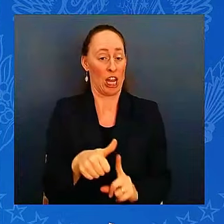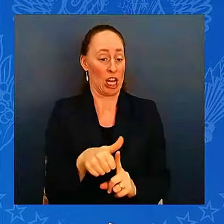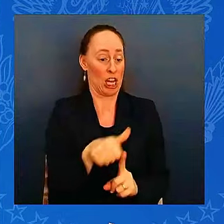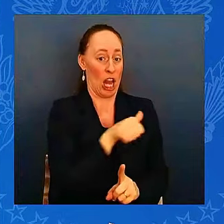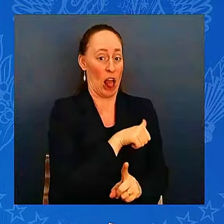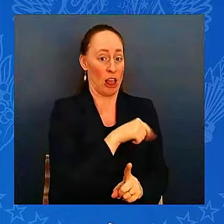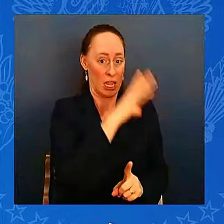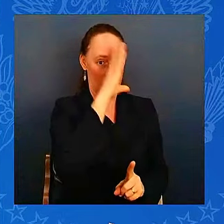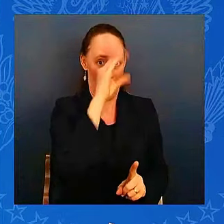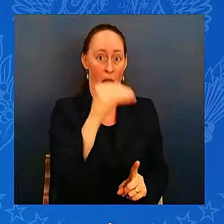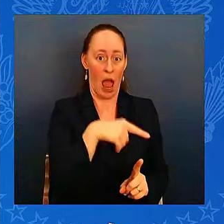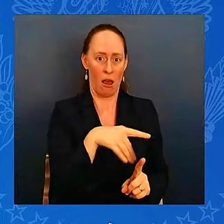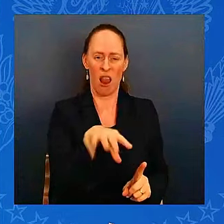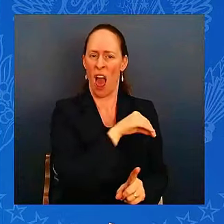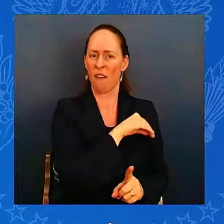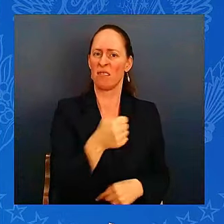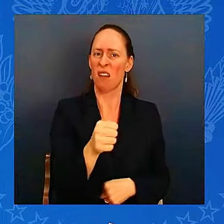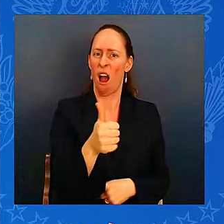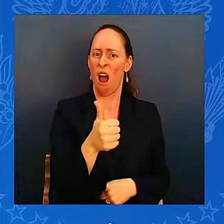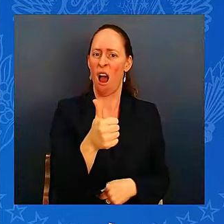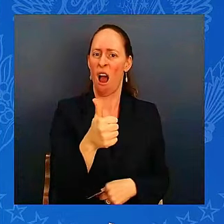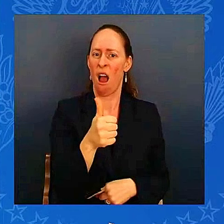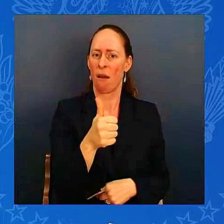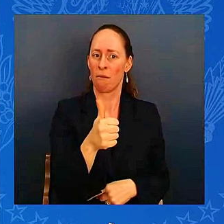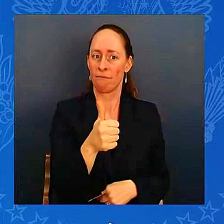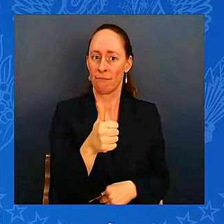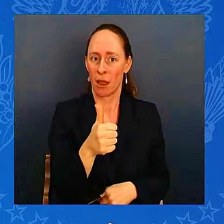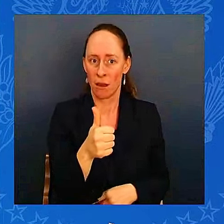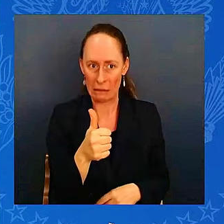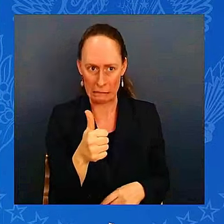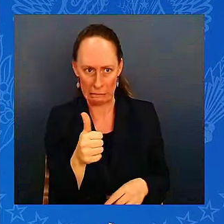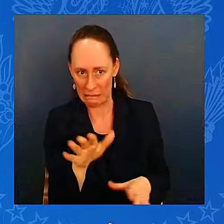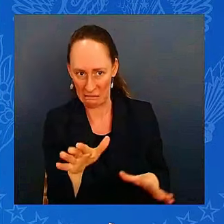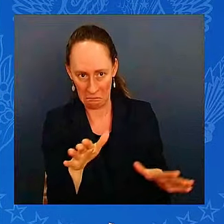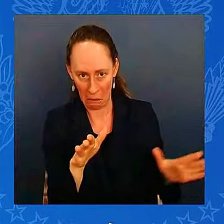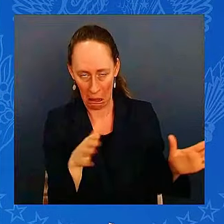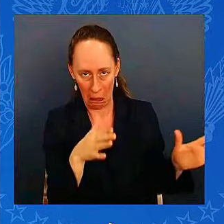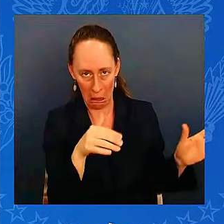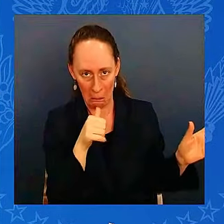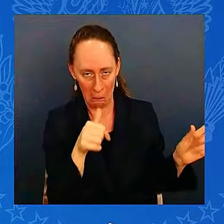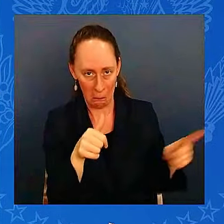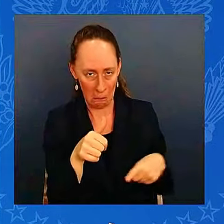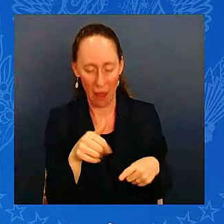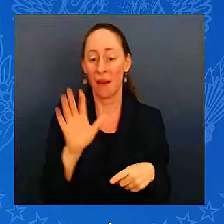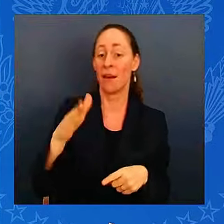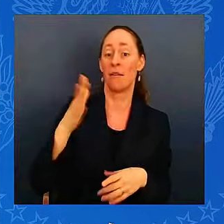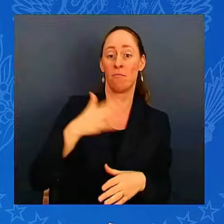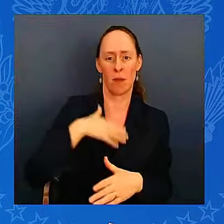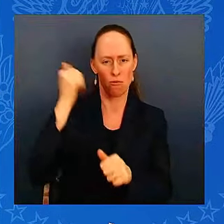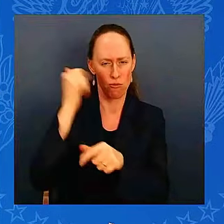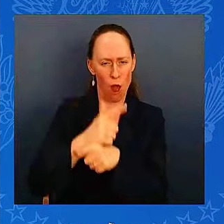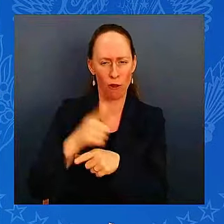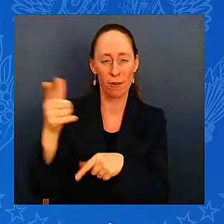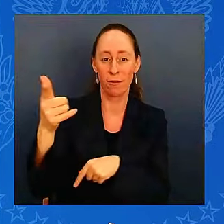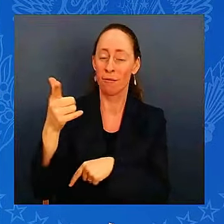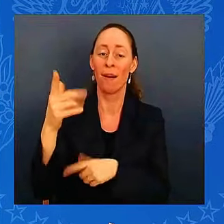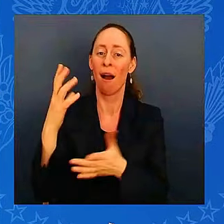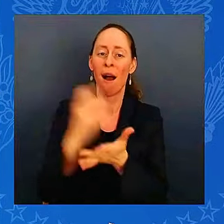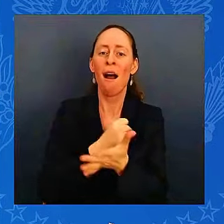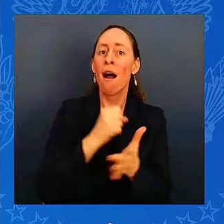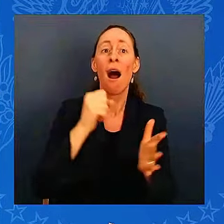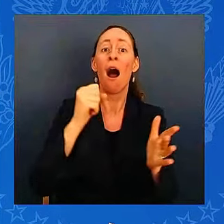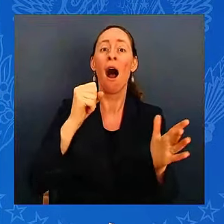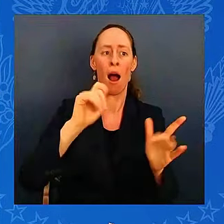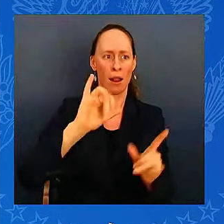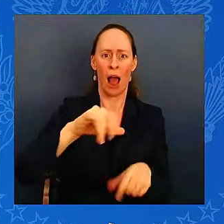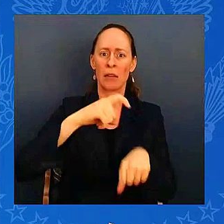So I asked my brother Jim, who has a better taste than I do, to pick what we needed for to pick what desk you want,